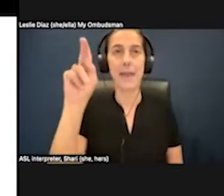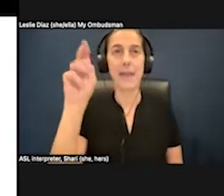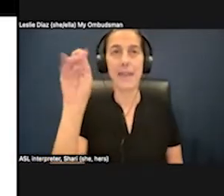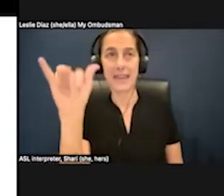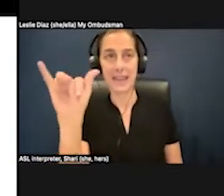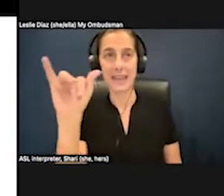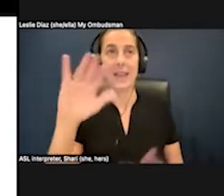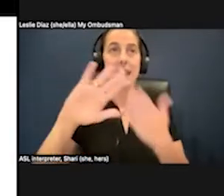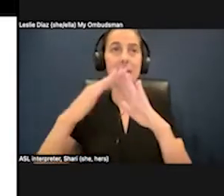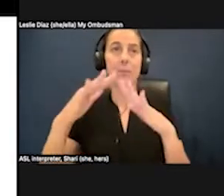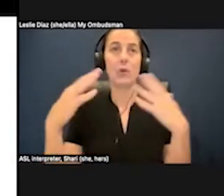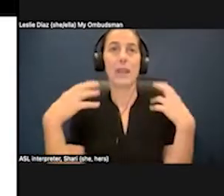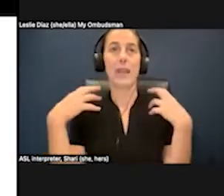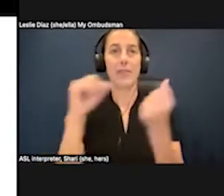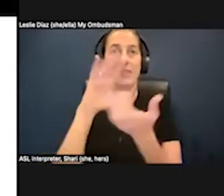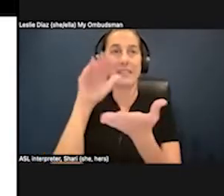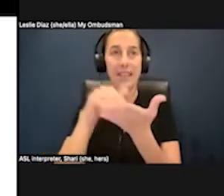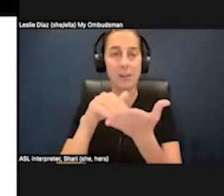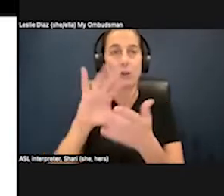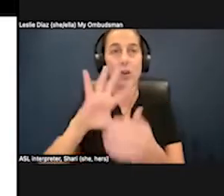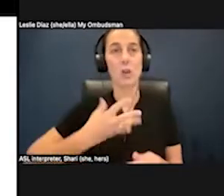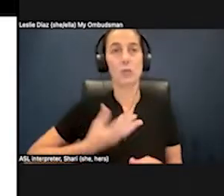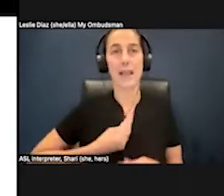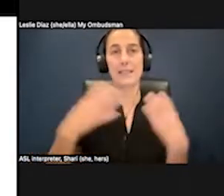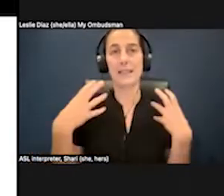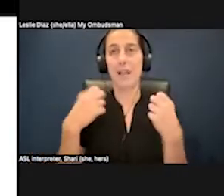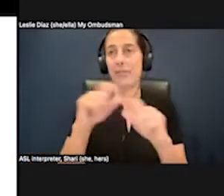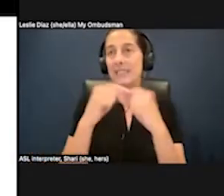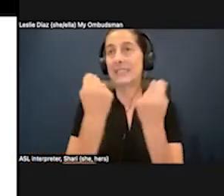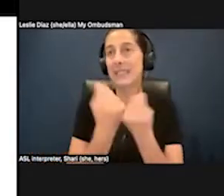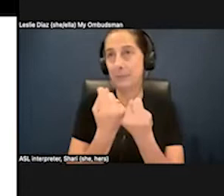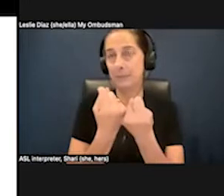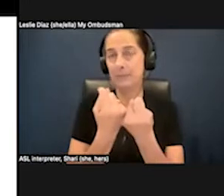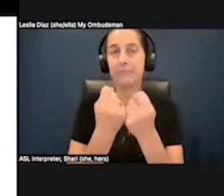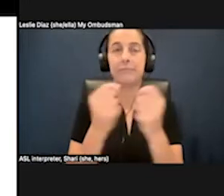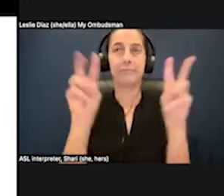Health Team. So